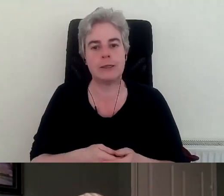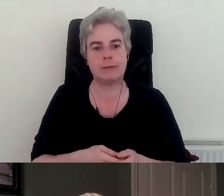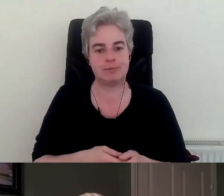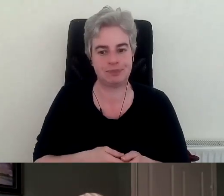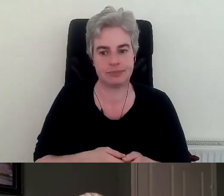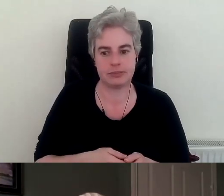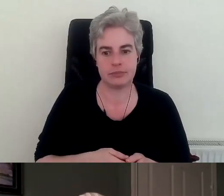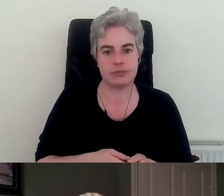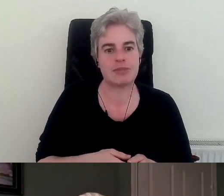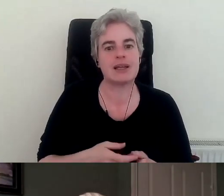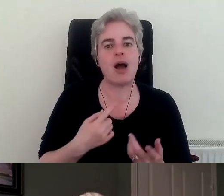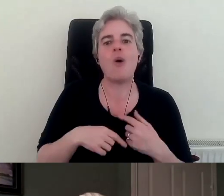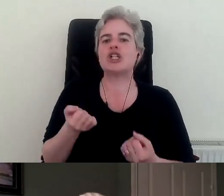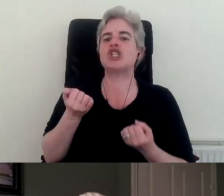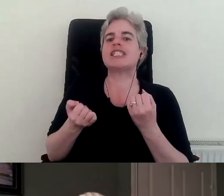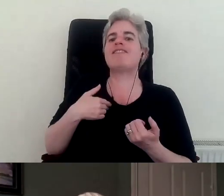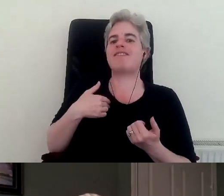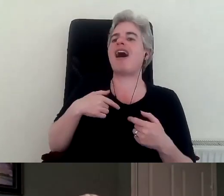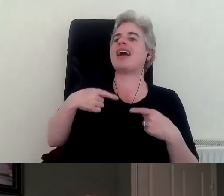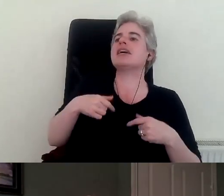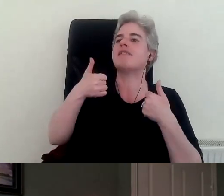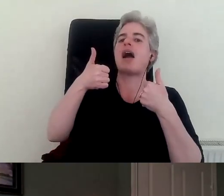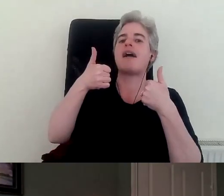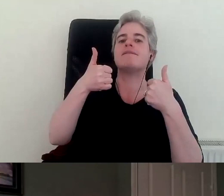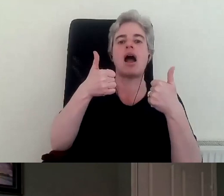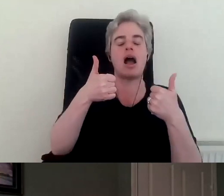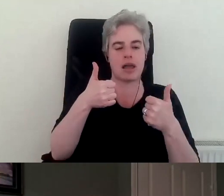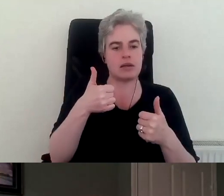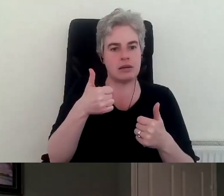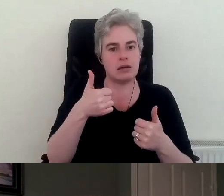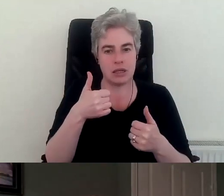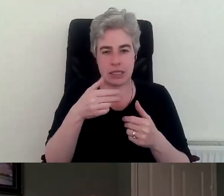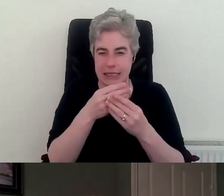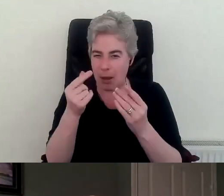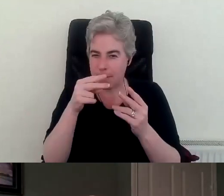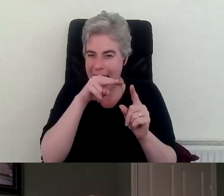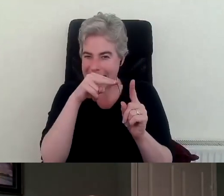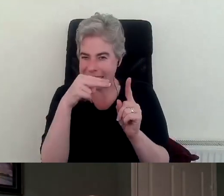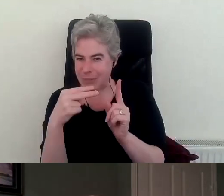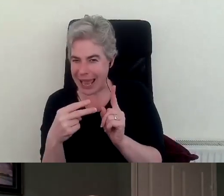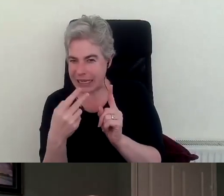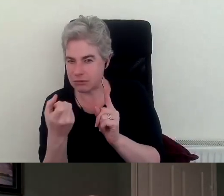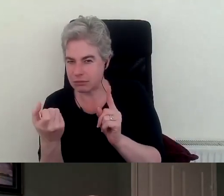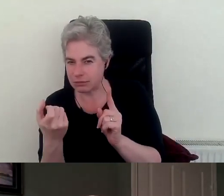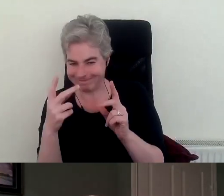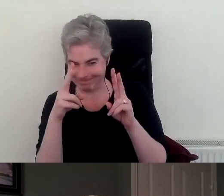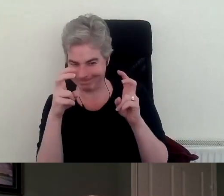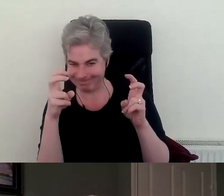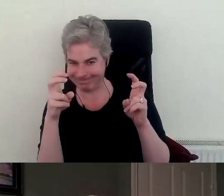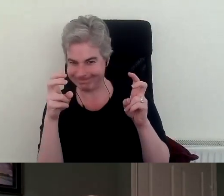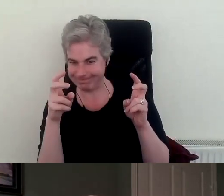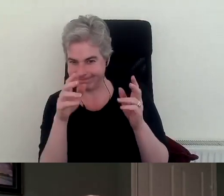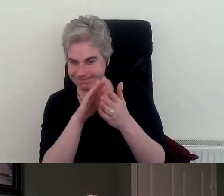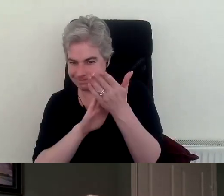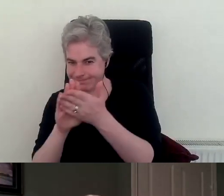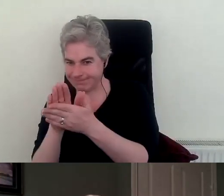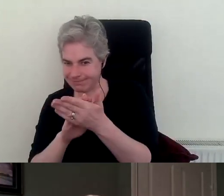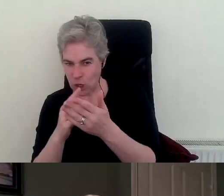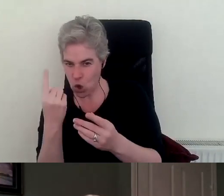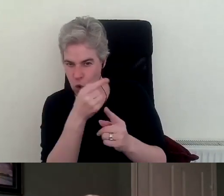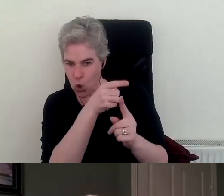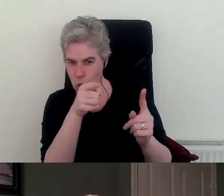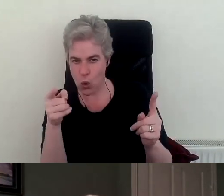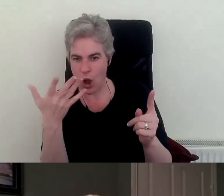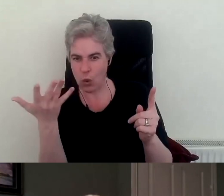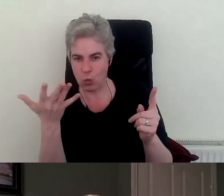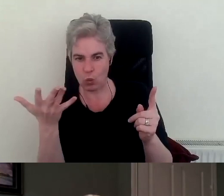to justify and to legitimize certain aspects of defining how people are and who people are and